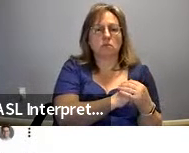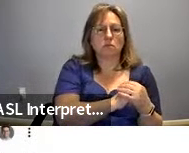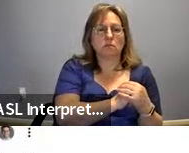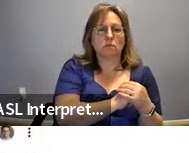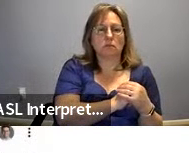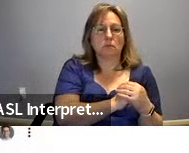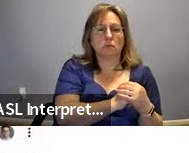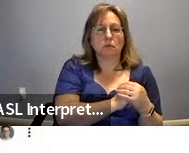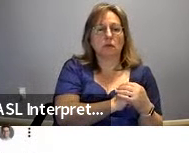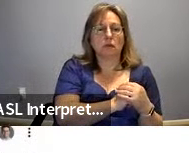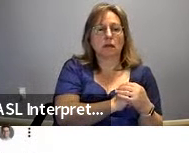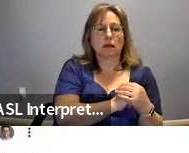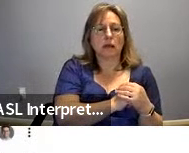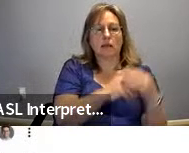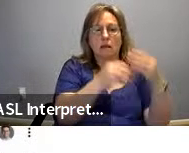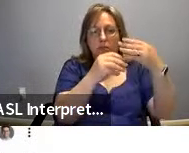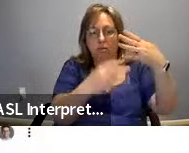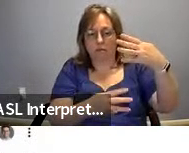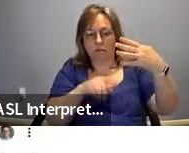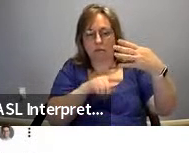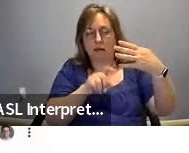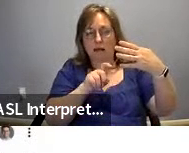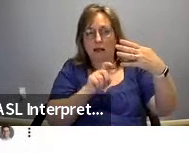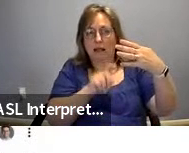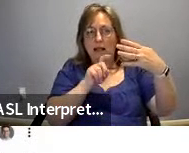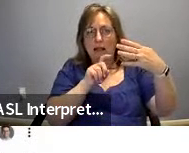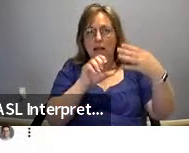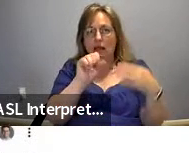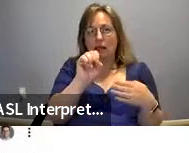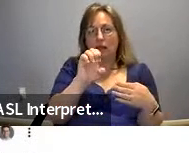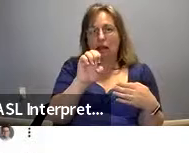here, they'll click Settings.